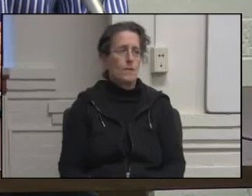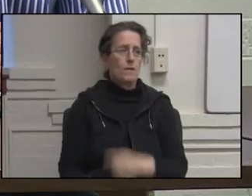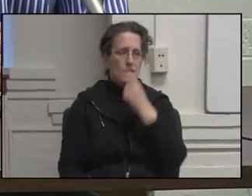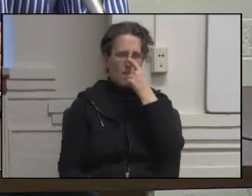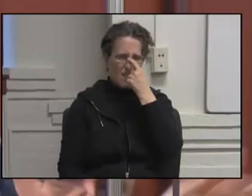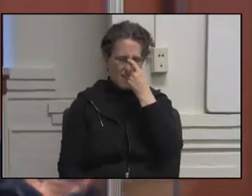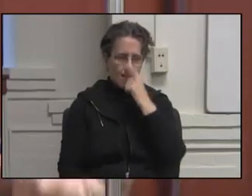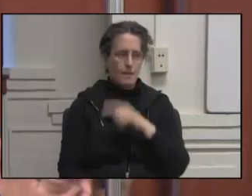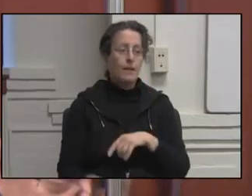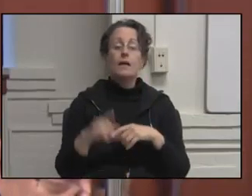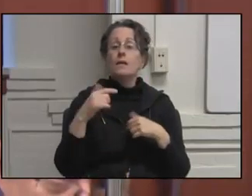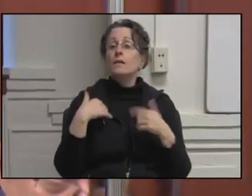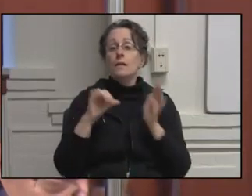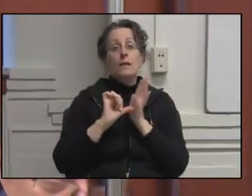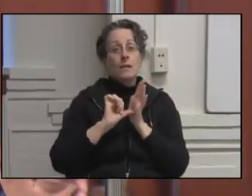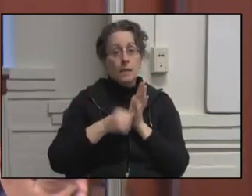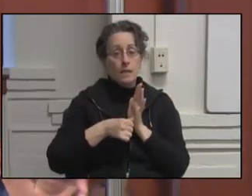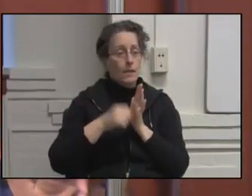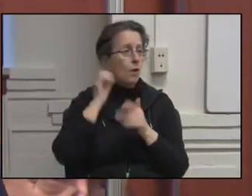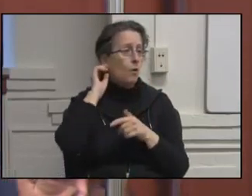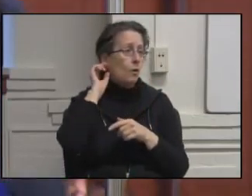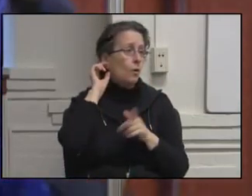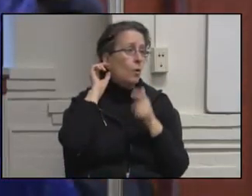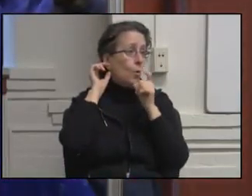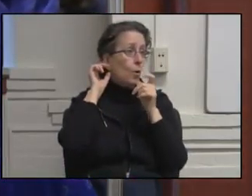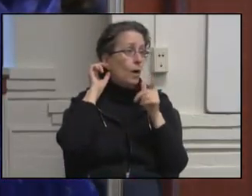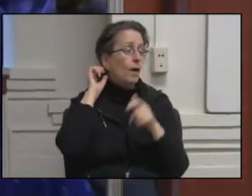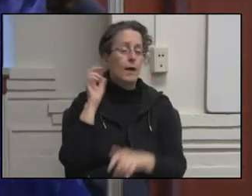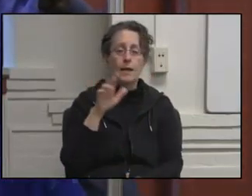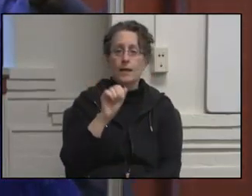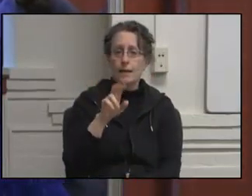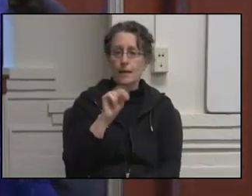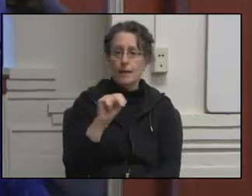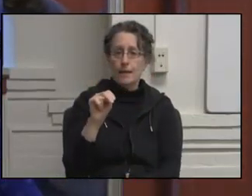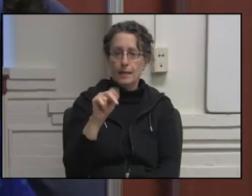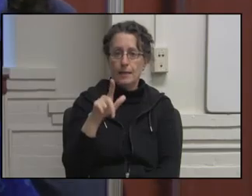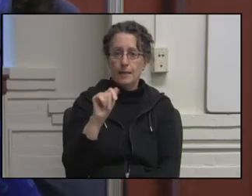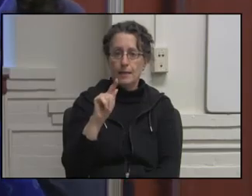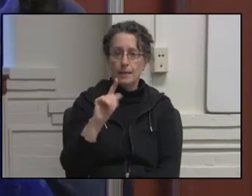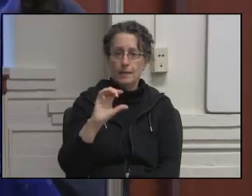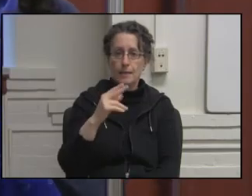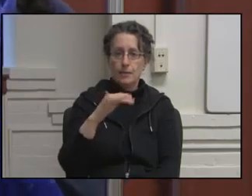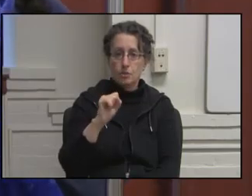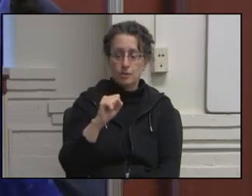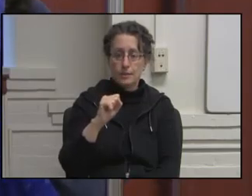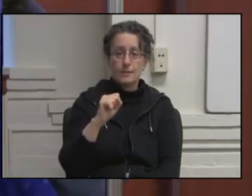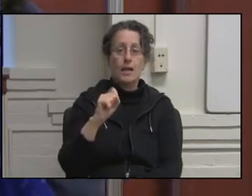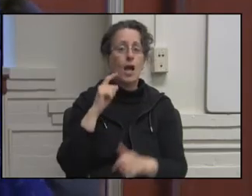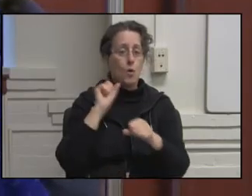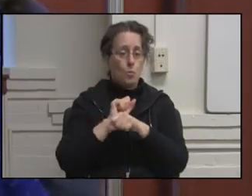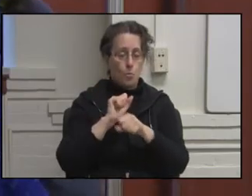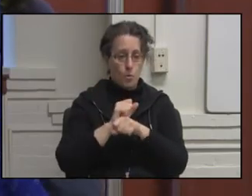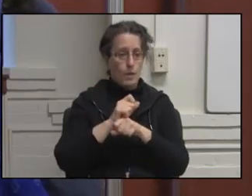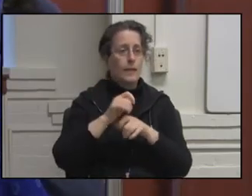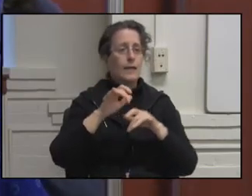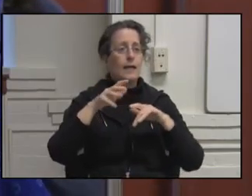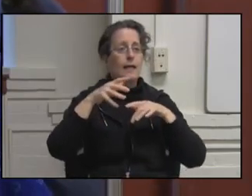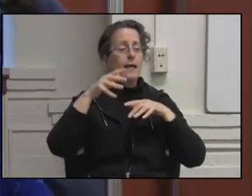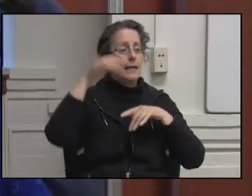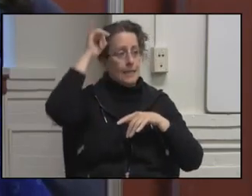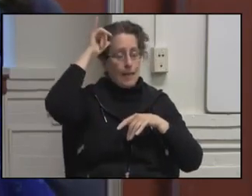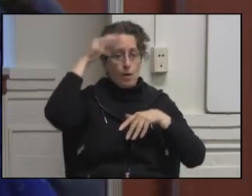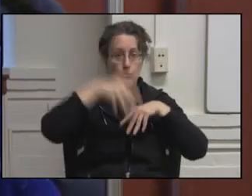I wanted to reiterate what David just... Could you introduce yourself? I'm Ann Latches, Strolling of the Heifers, and also 30-year in the beer business,